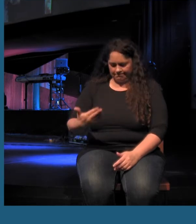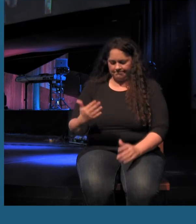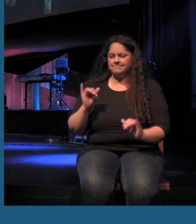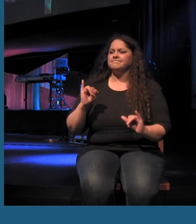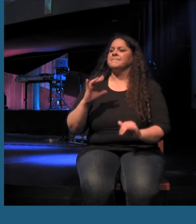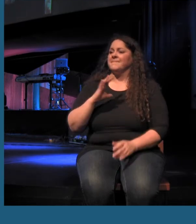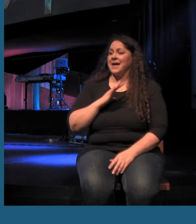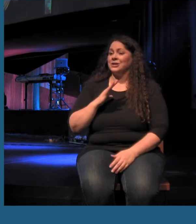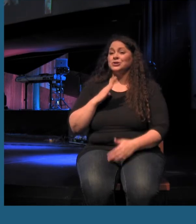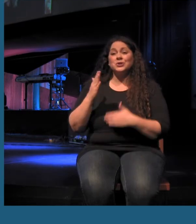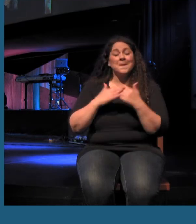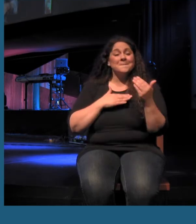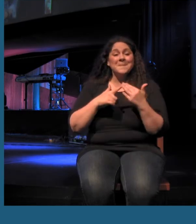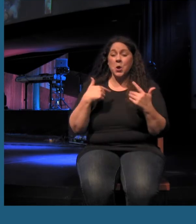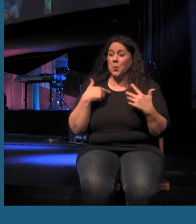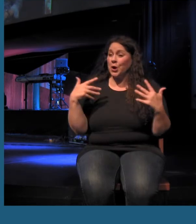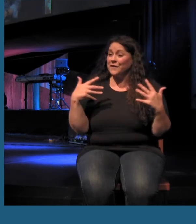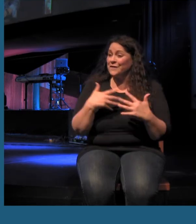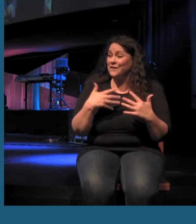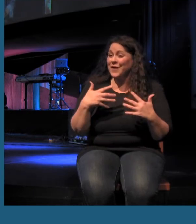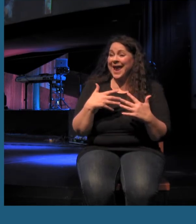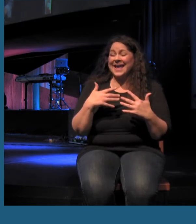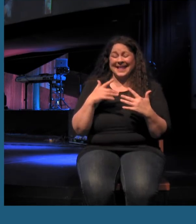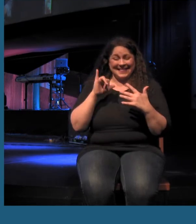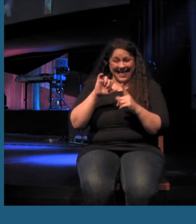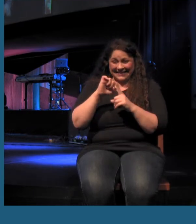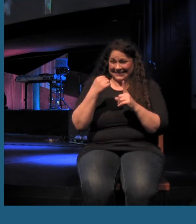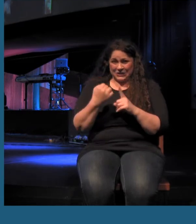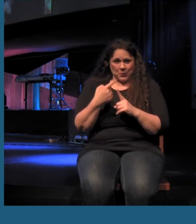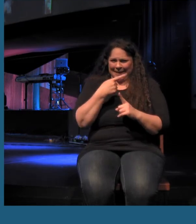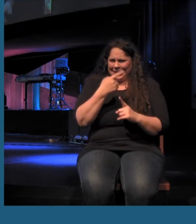when we're afraid, even when we're walking into unknown situation.